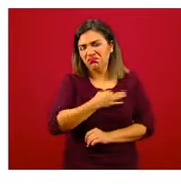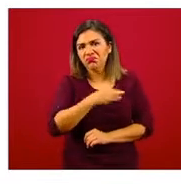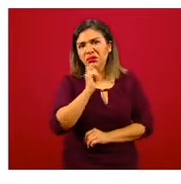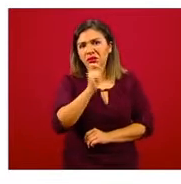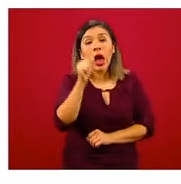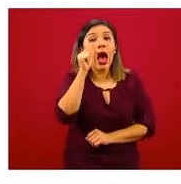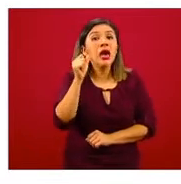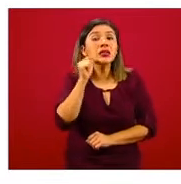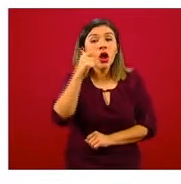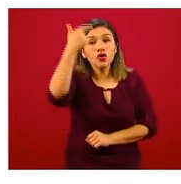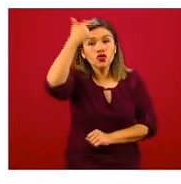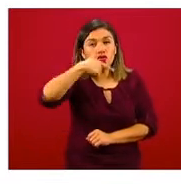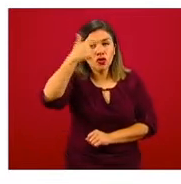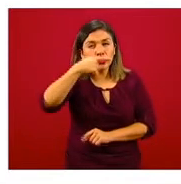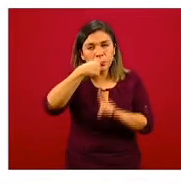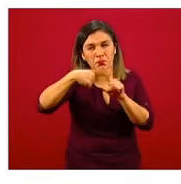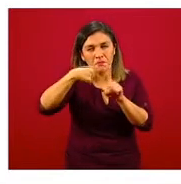97%